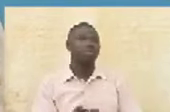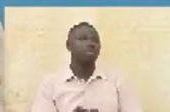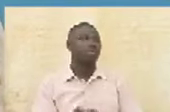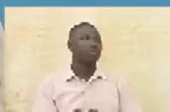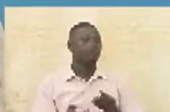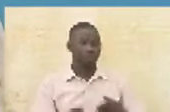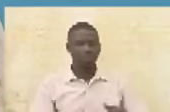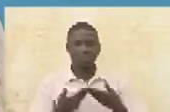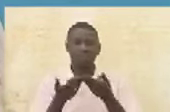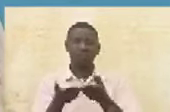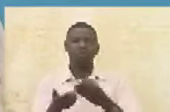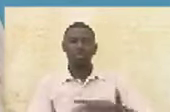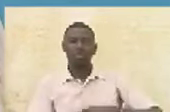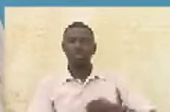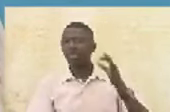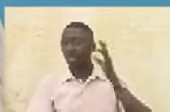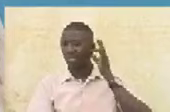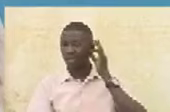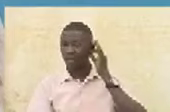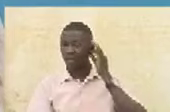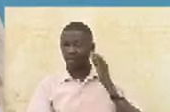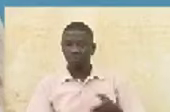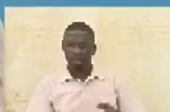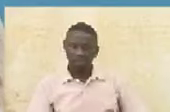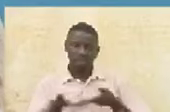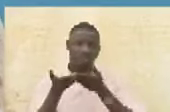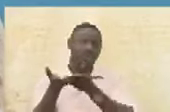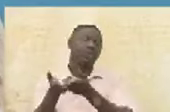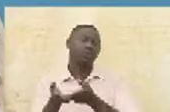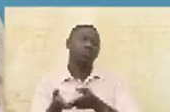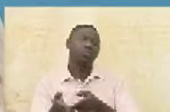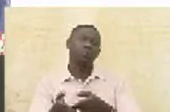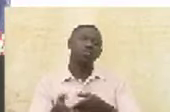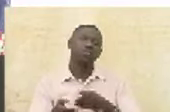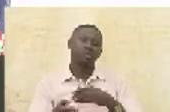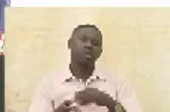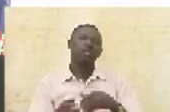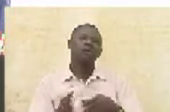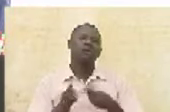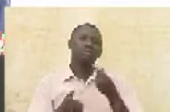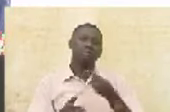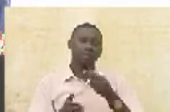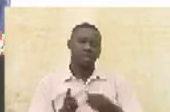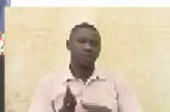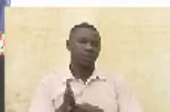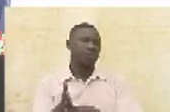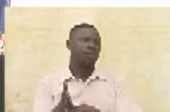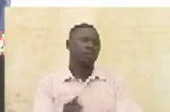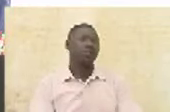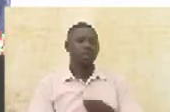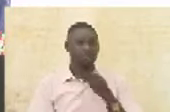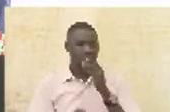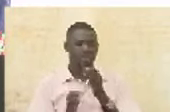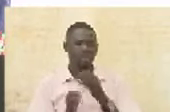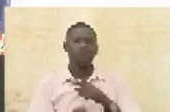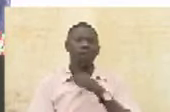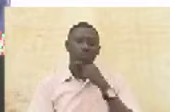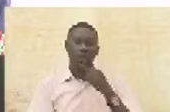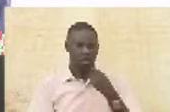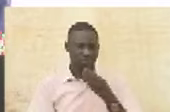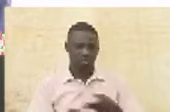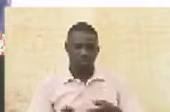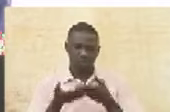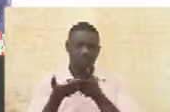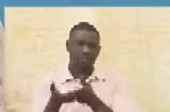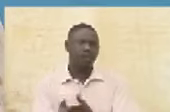winnowed it. I gave it to my daughter. I told her to take it to the alkali. I told her to tell the